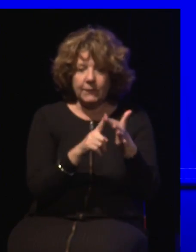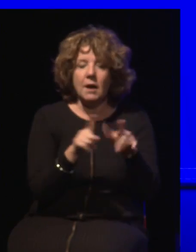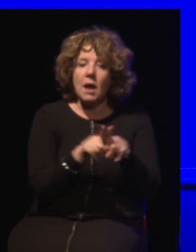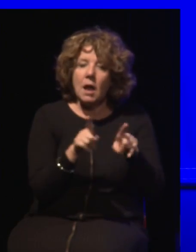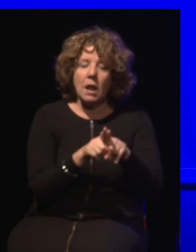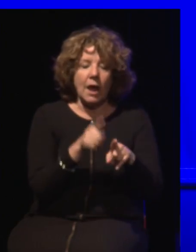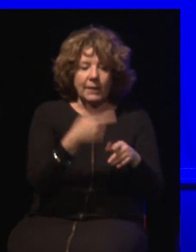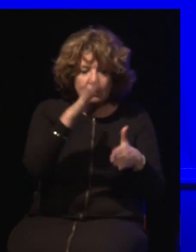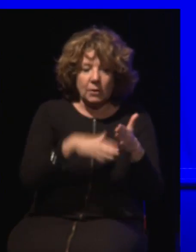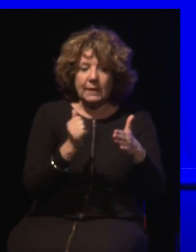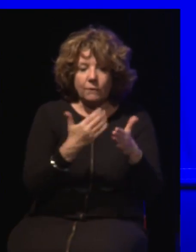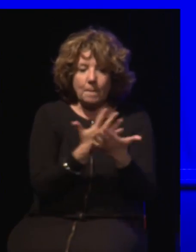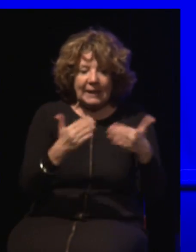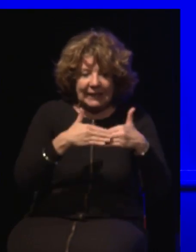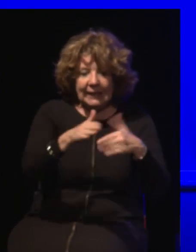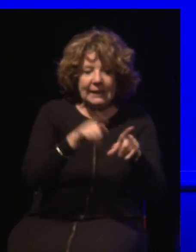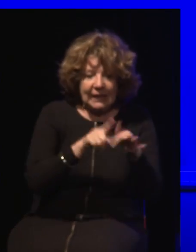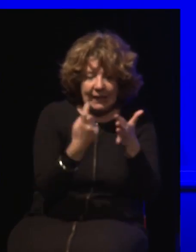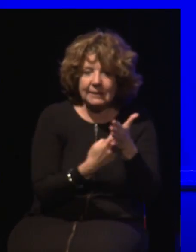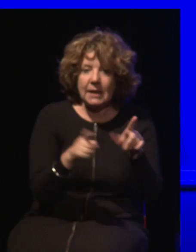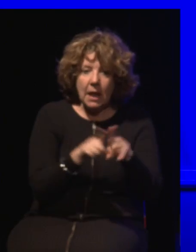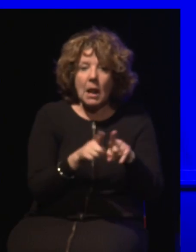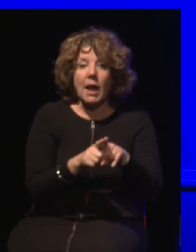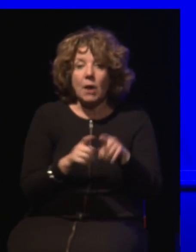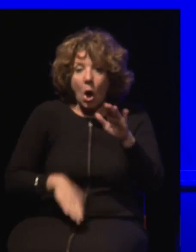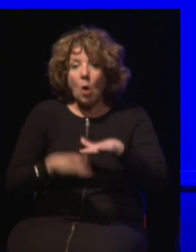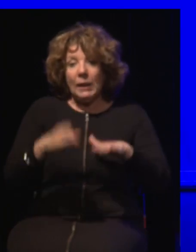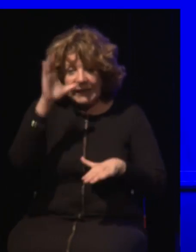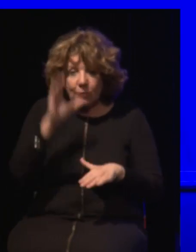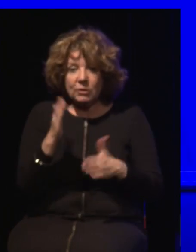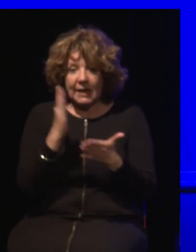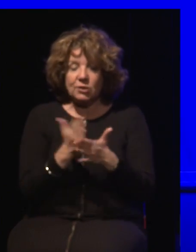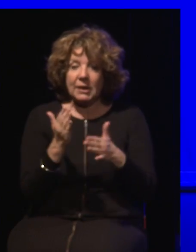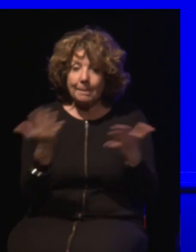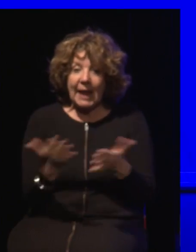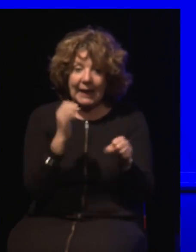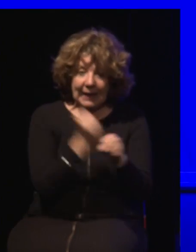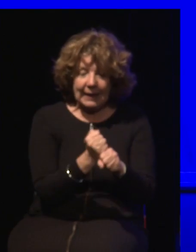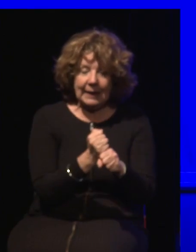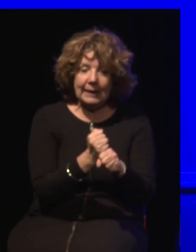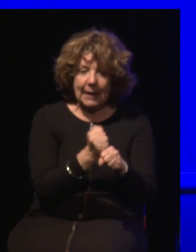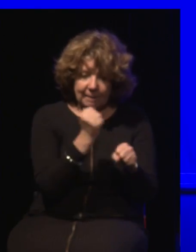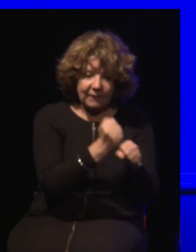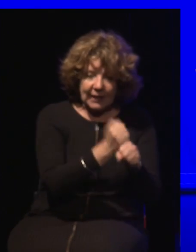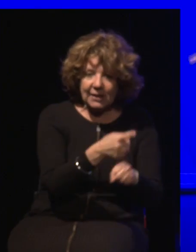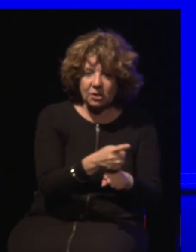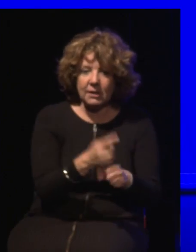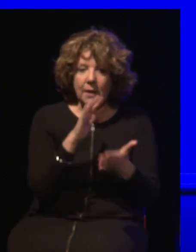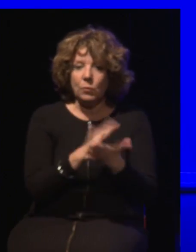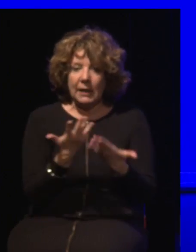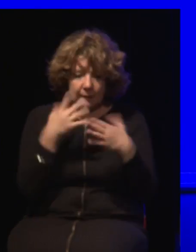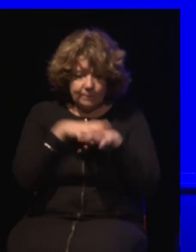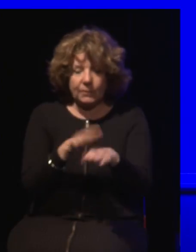are playing and interacting, and there is substantial merging with everyday life. This is a